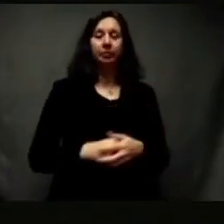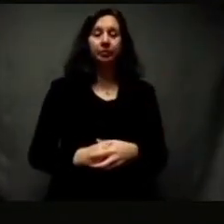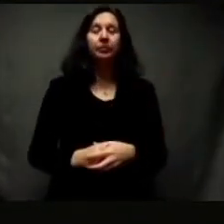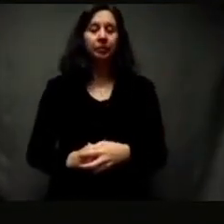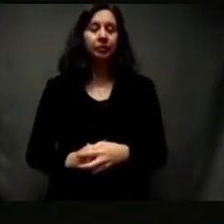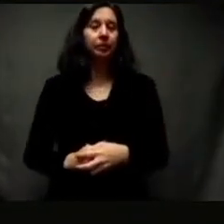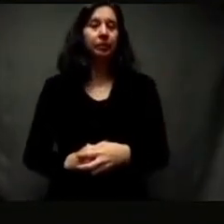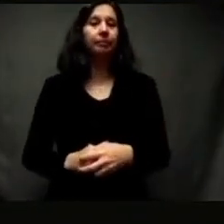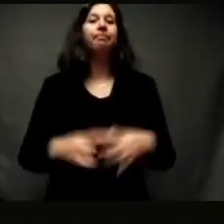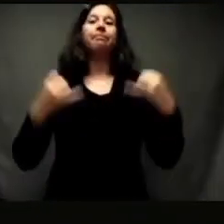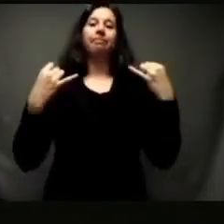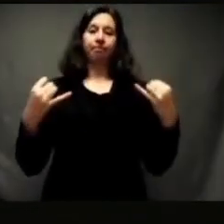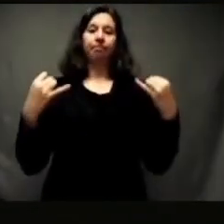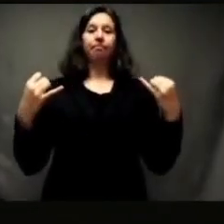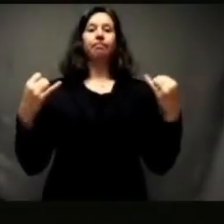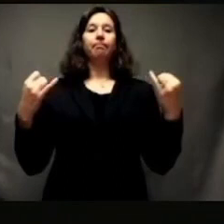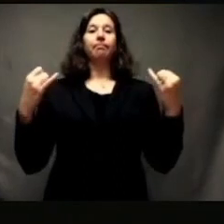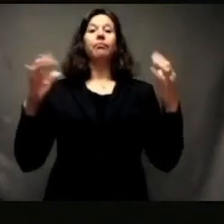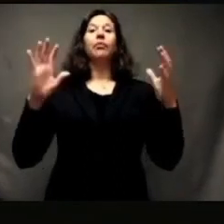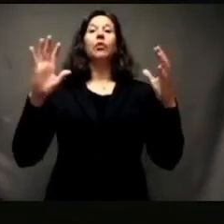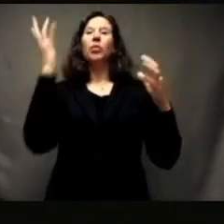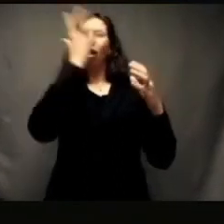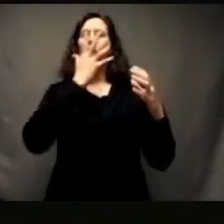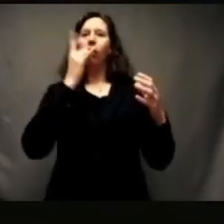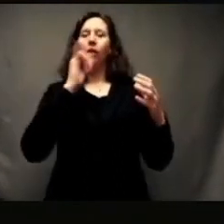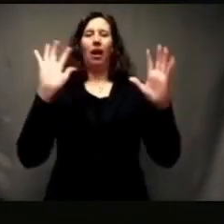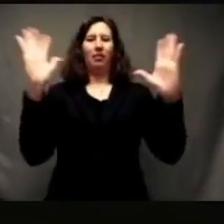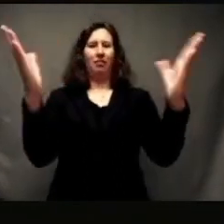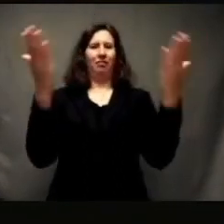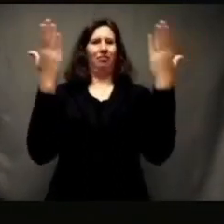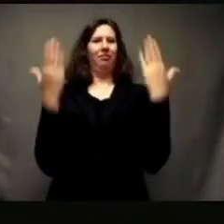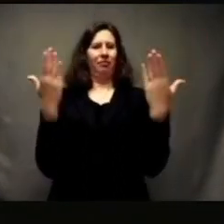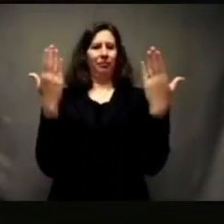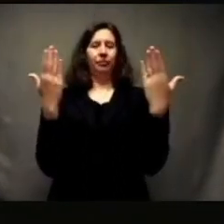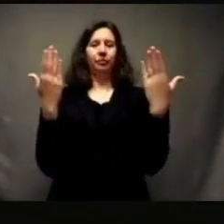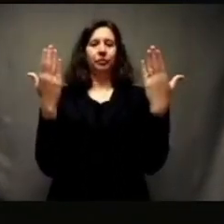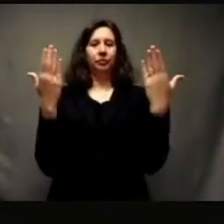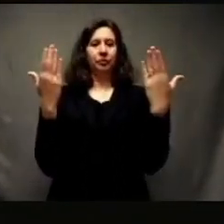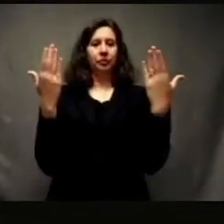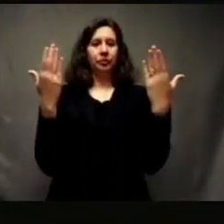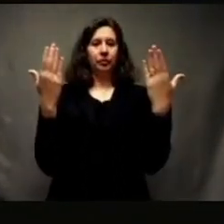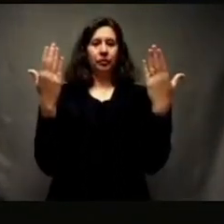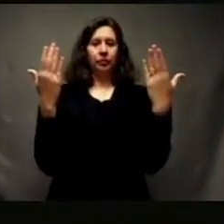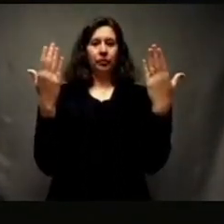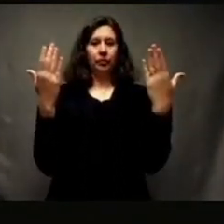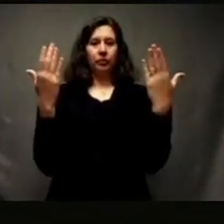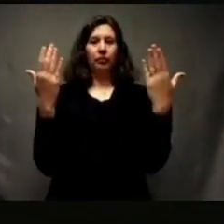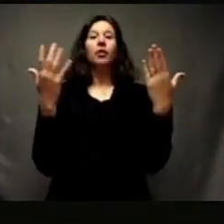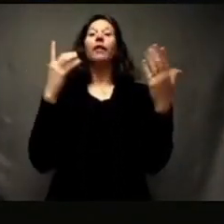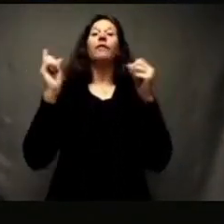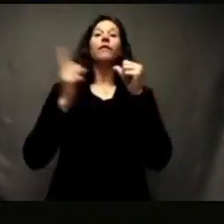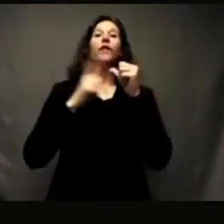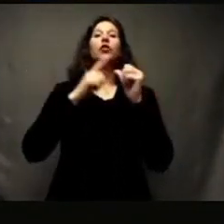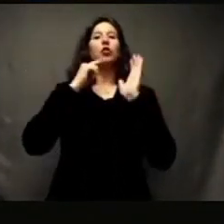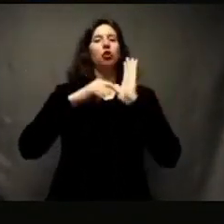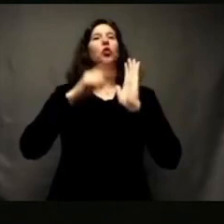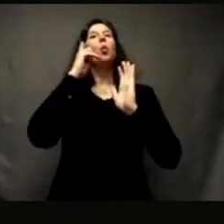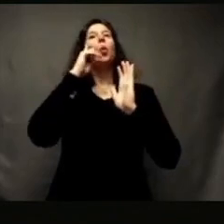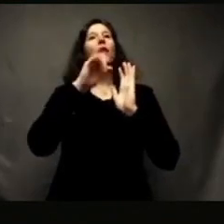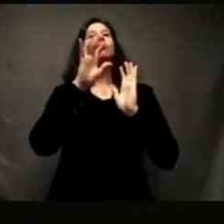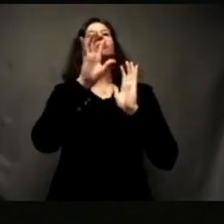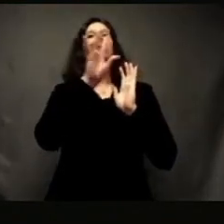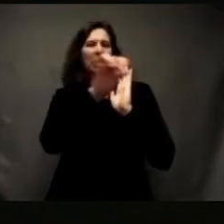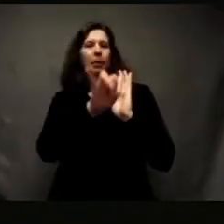So looking more at the two interfaces next to each other, I'll start by pointing out the similarities. So the